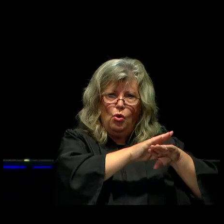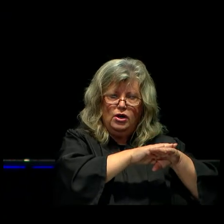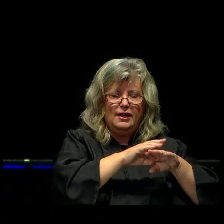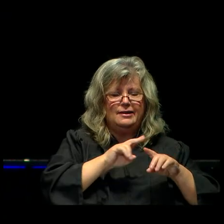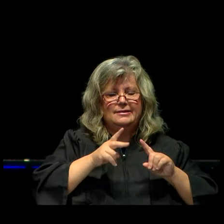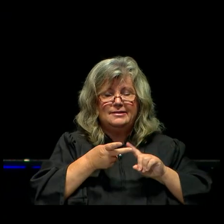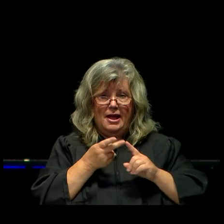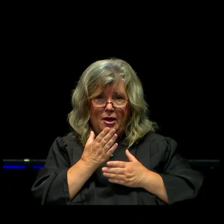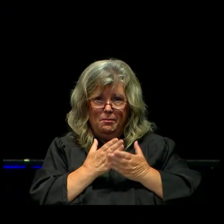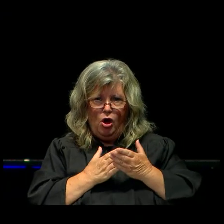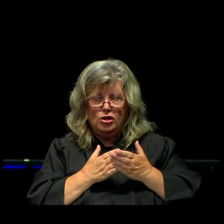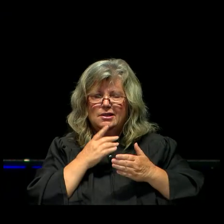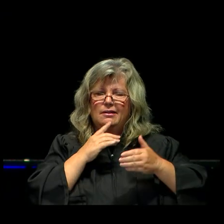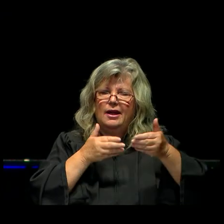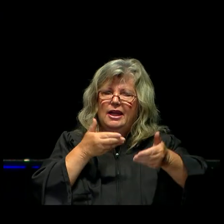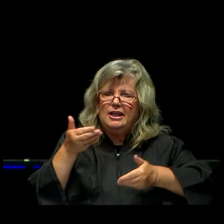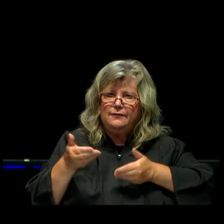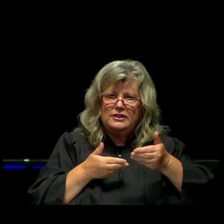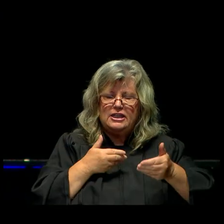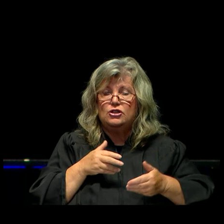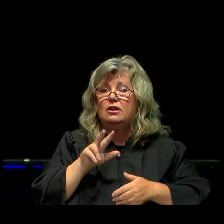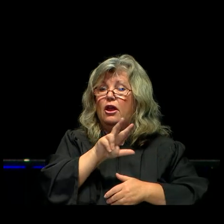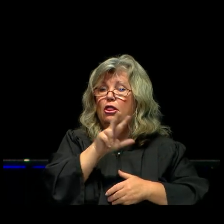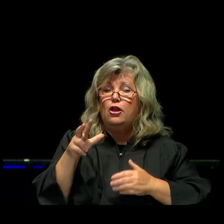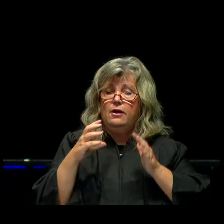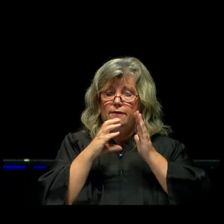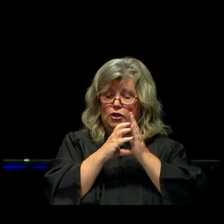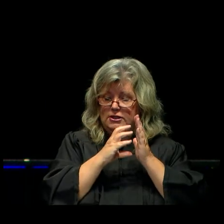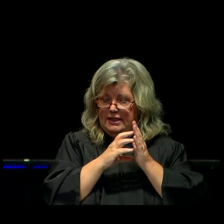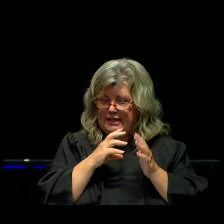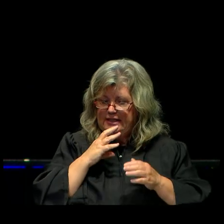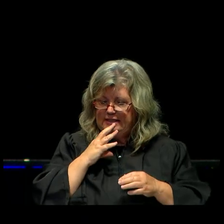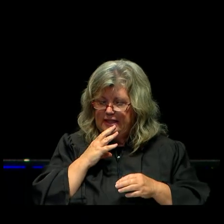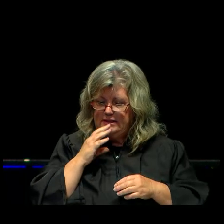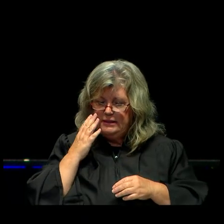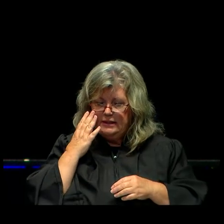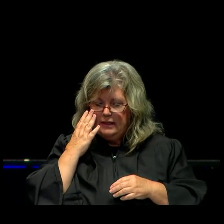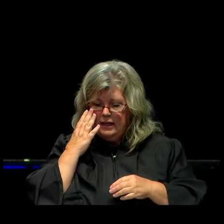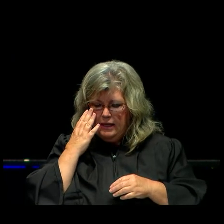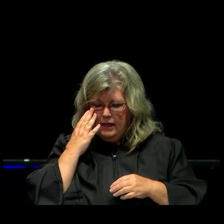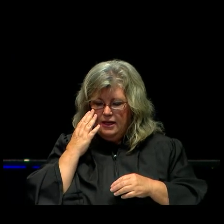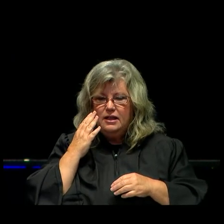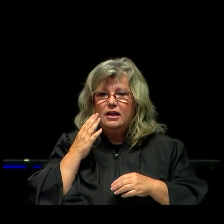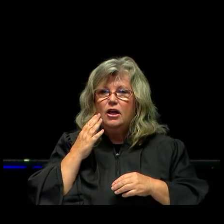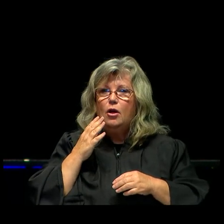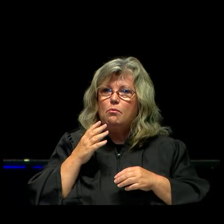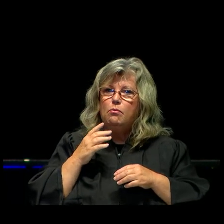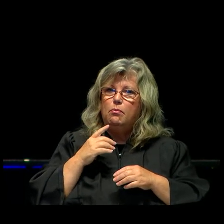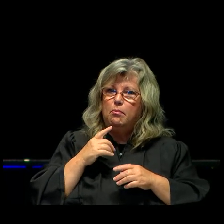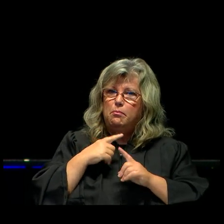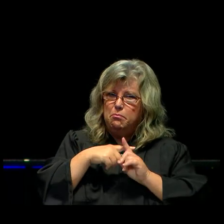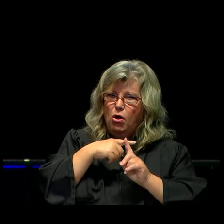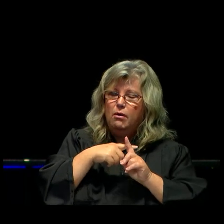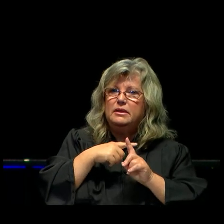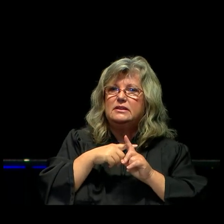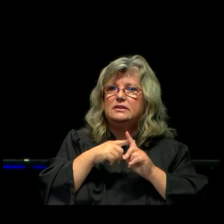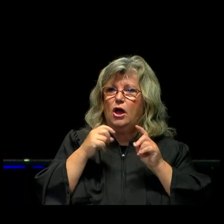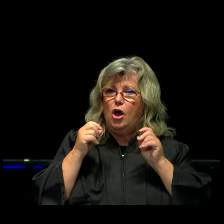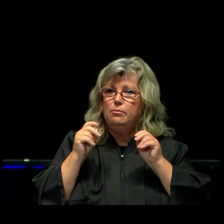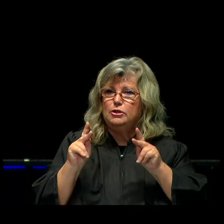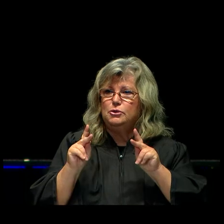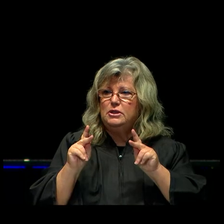comes to the third verse, and he brings us the promise and the opportunities, and that's